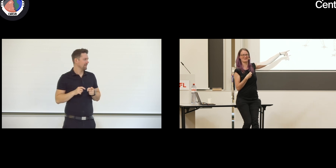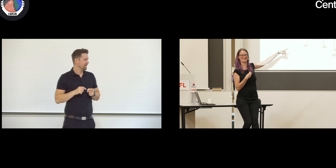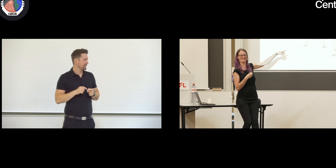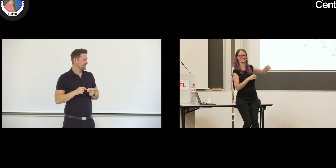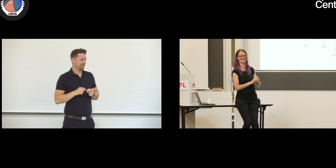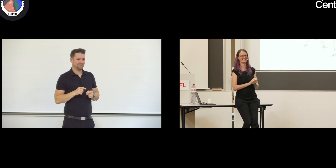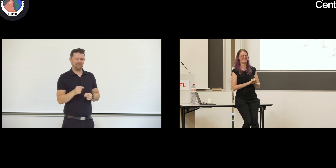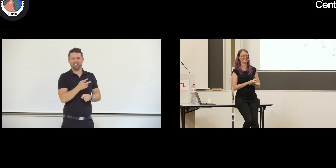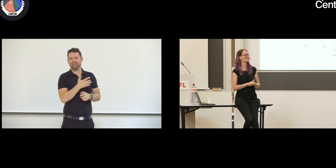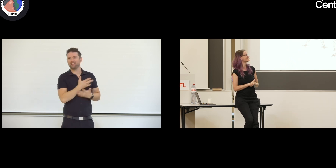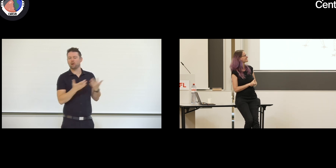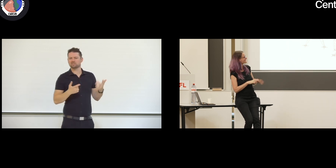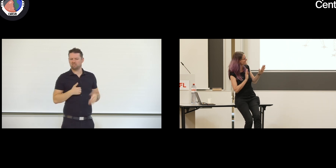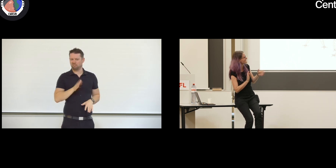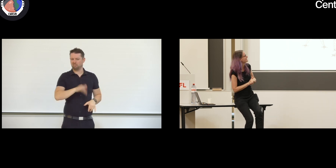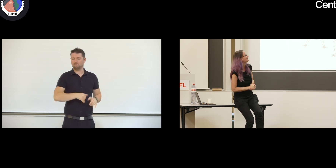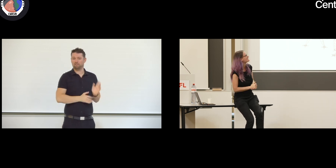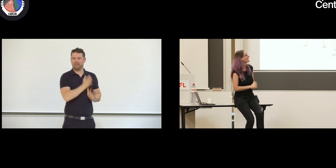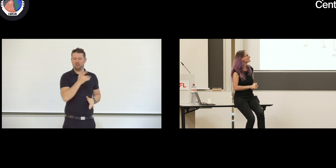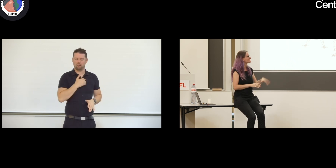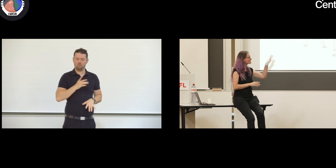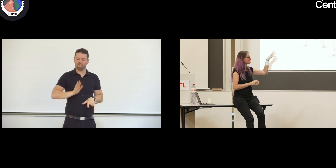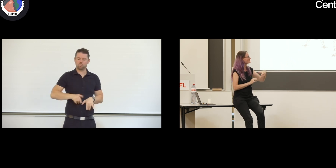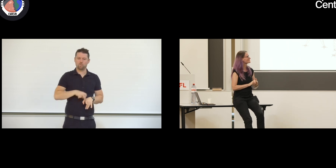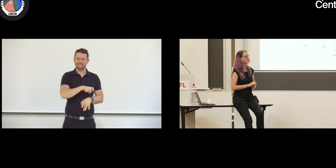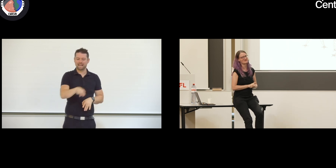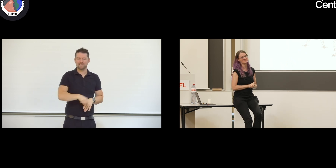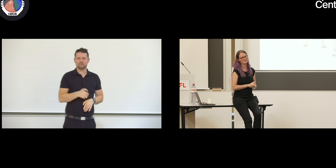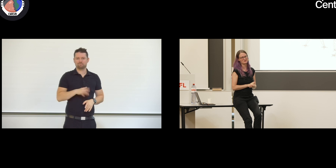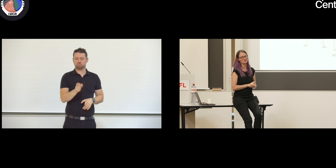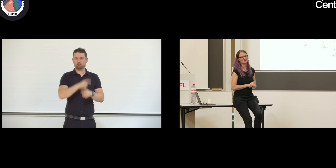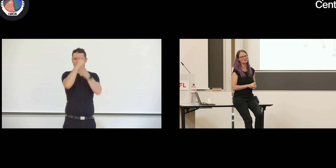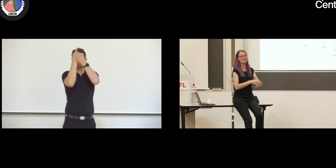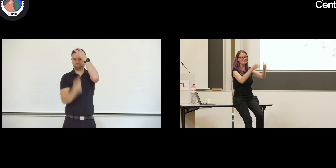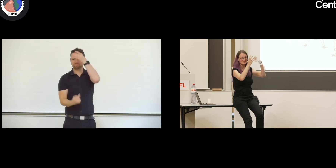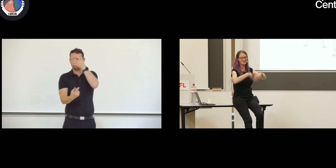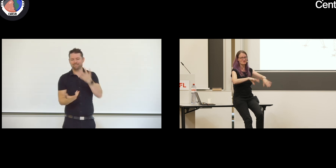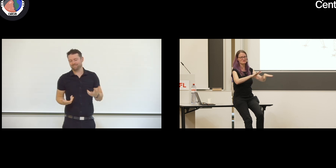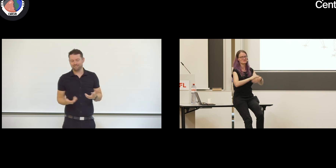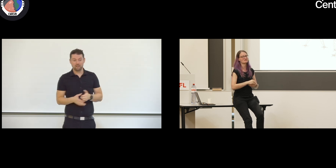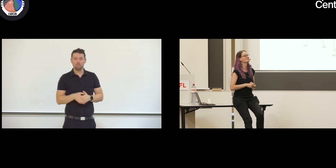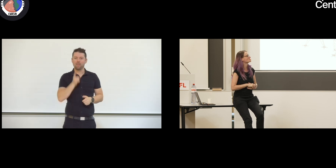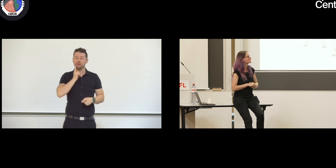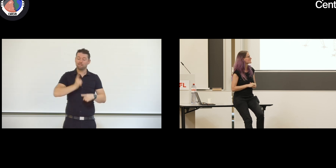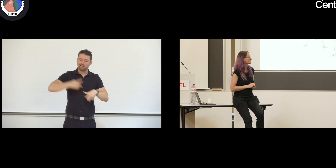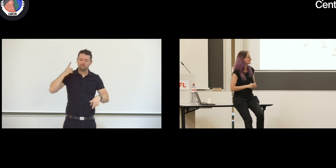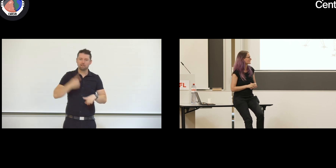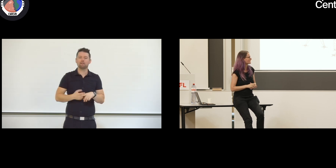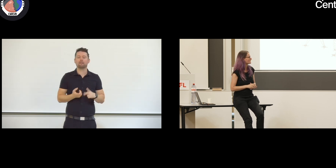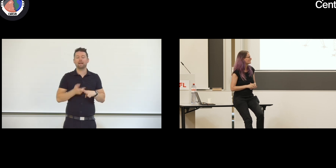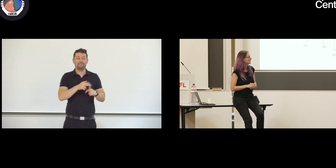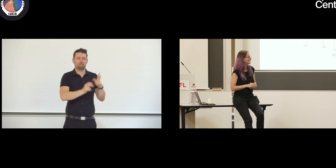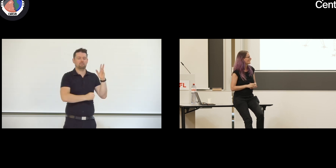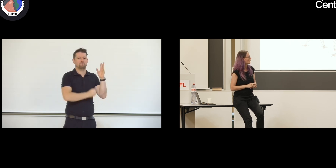without a fire than the stairs. But so that would be the fastest way to get down if there's a